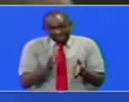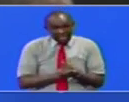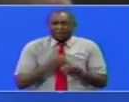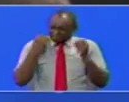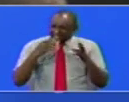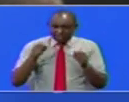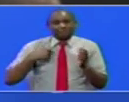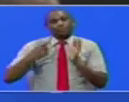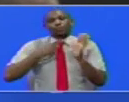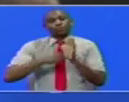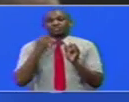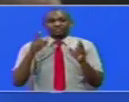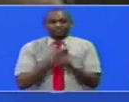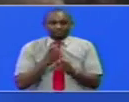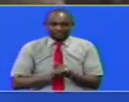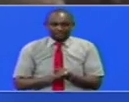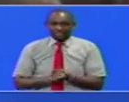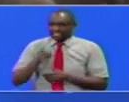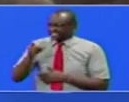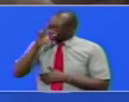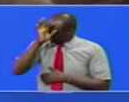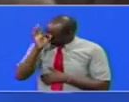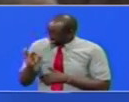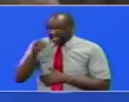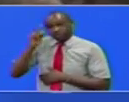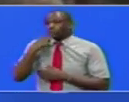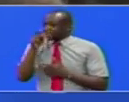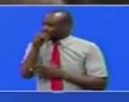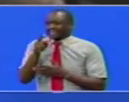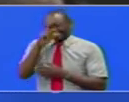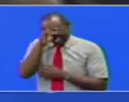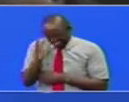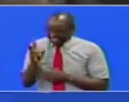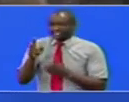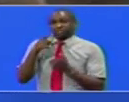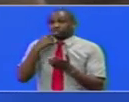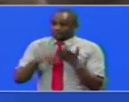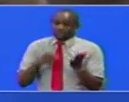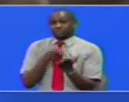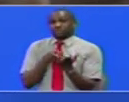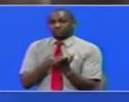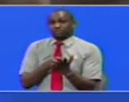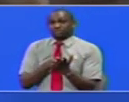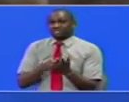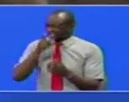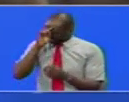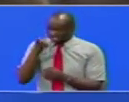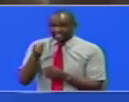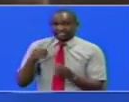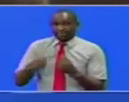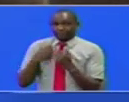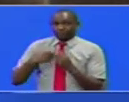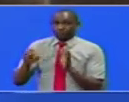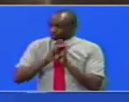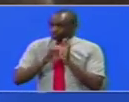not a casual matter. This is a very serious matter with serious allegations against a very serious public officer, a very serious independent